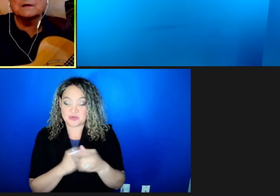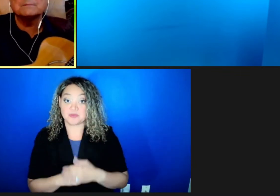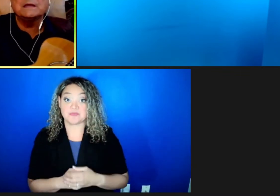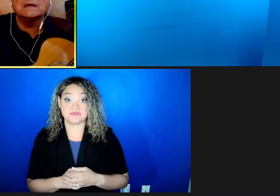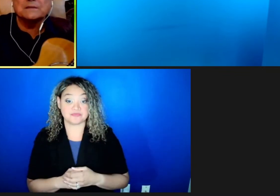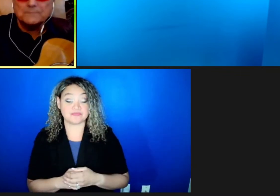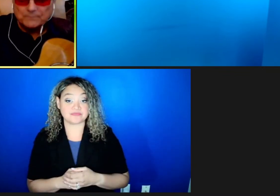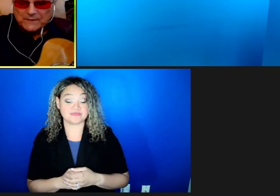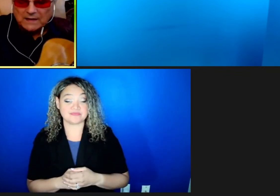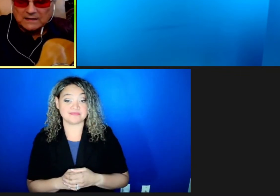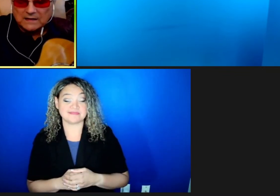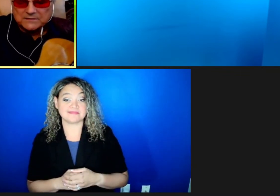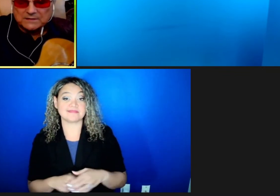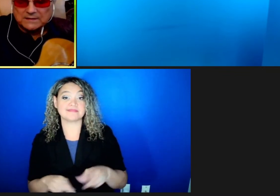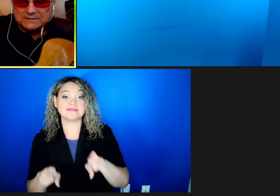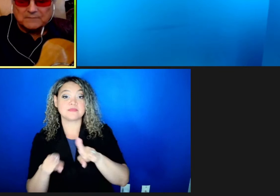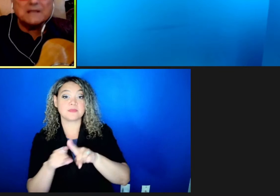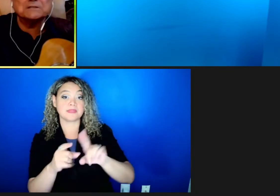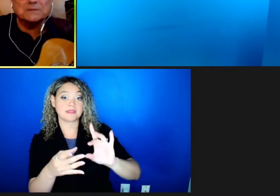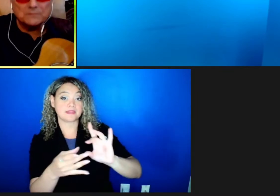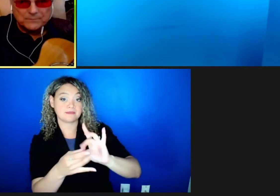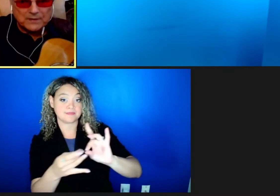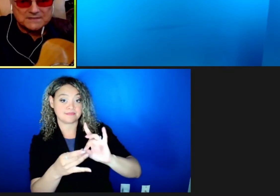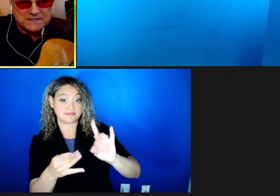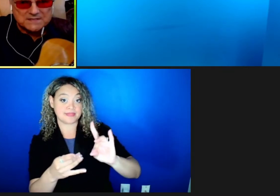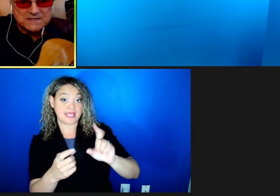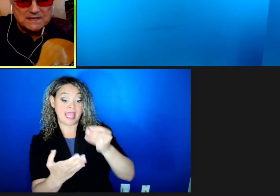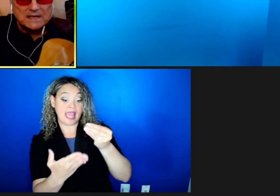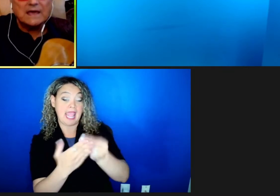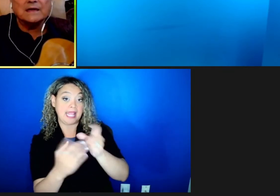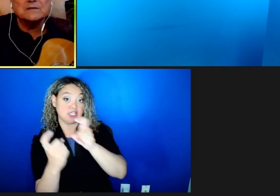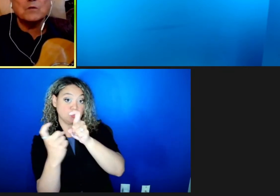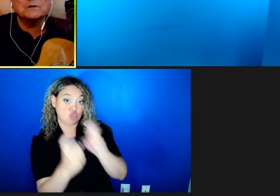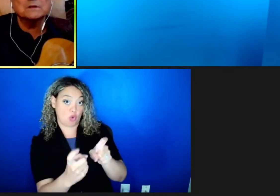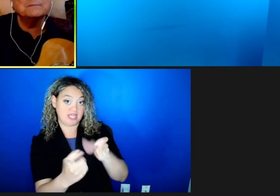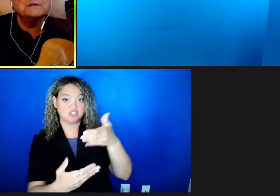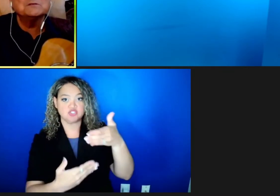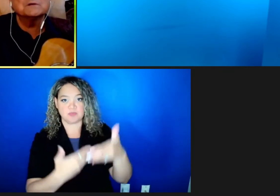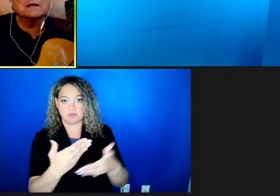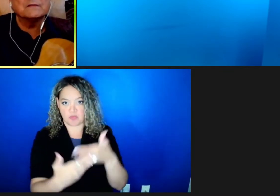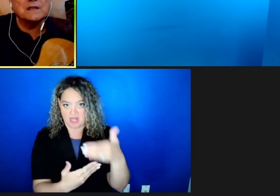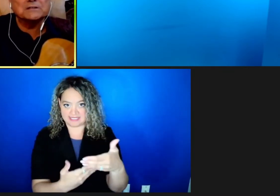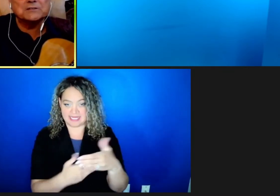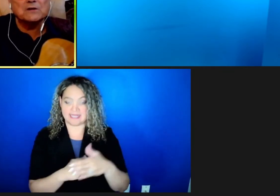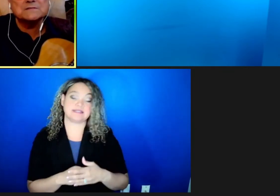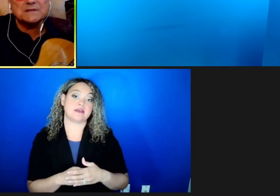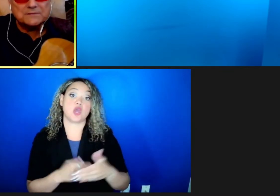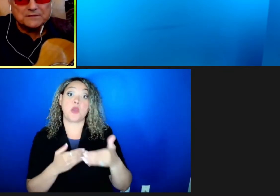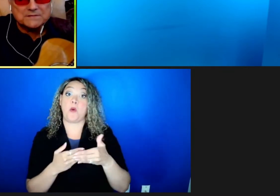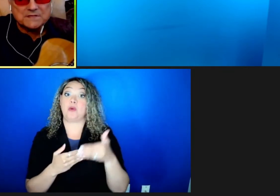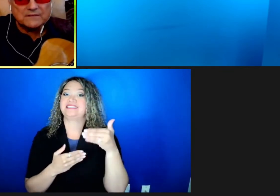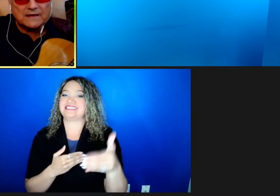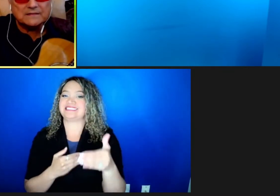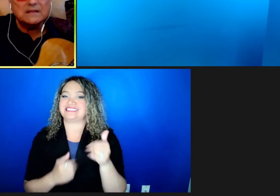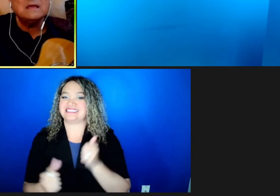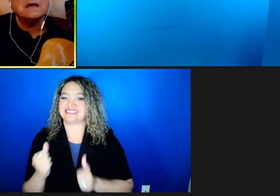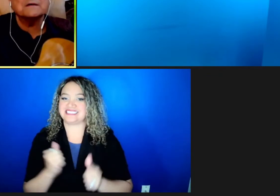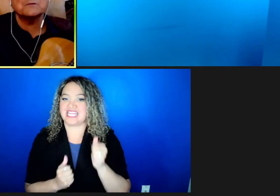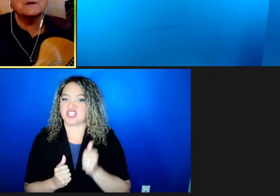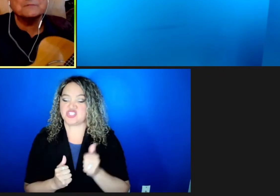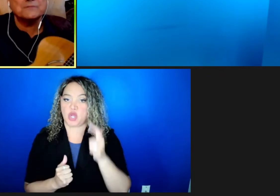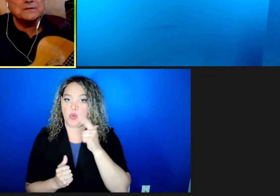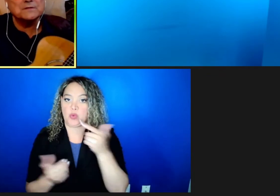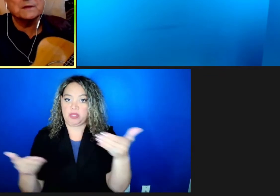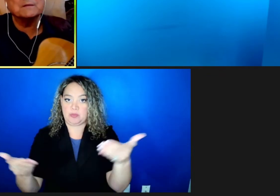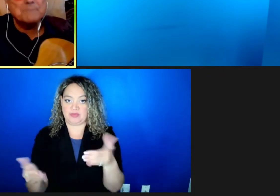were going to begin a donation process. And what we're going to be doing in the next show is introducing that as a